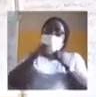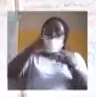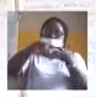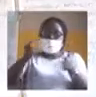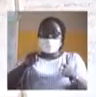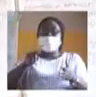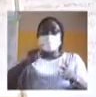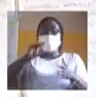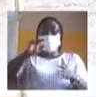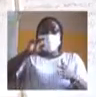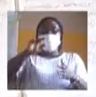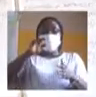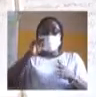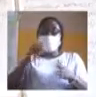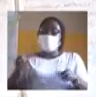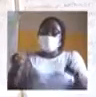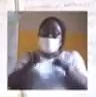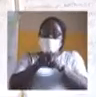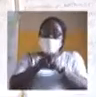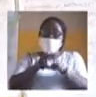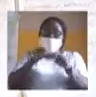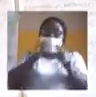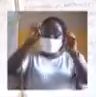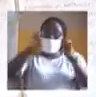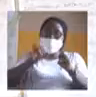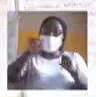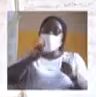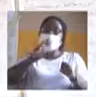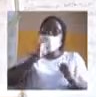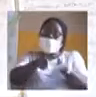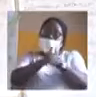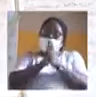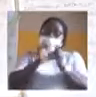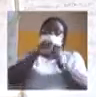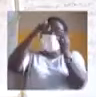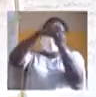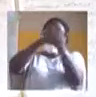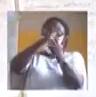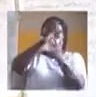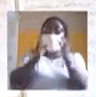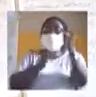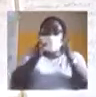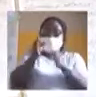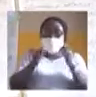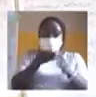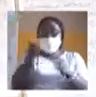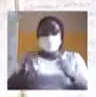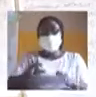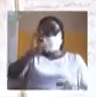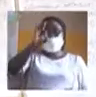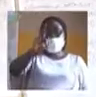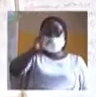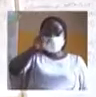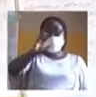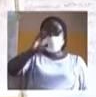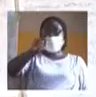list and explain these factors, you first of all list them before you start explaining them, because in